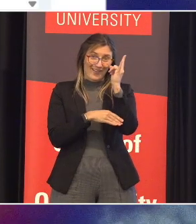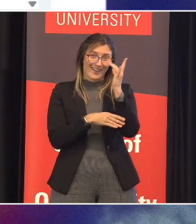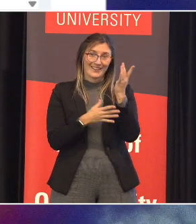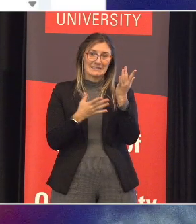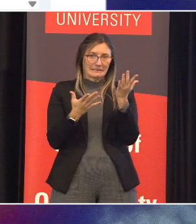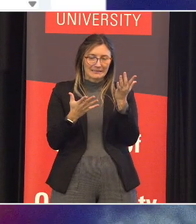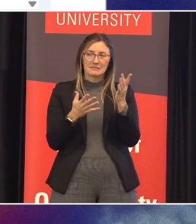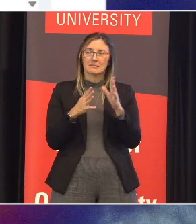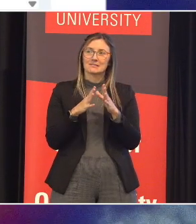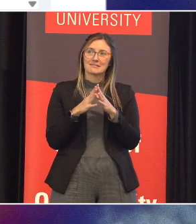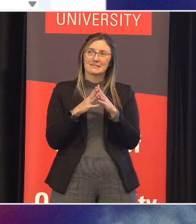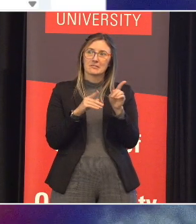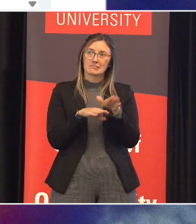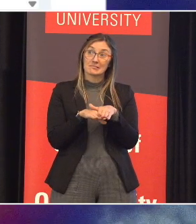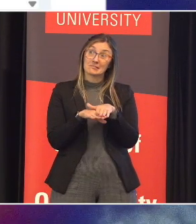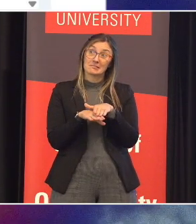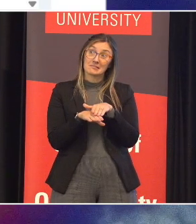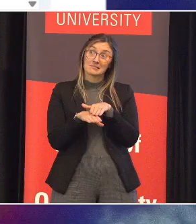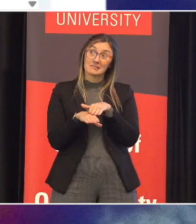stuck with